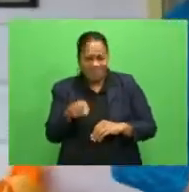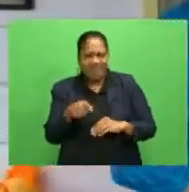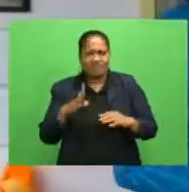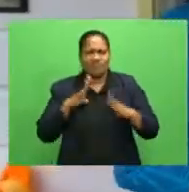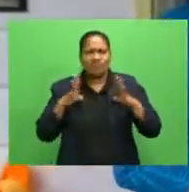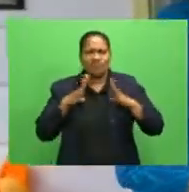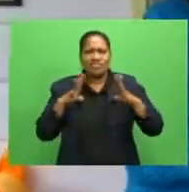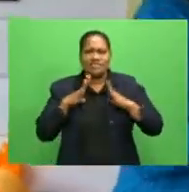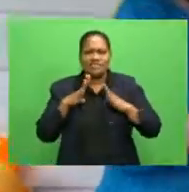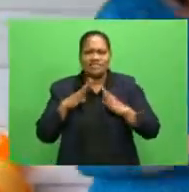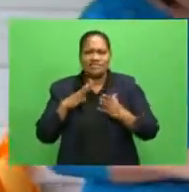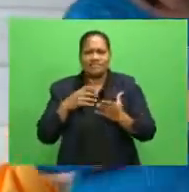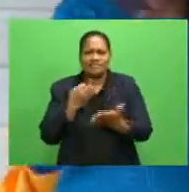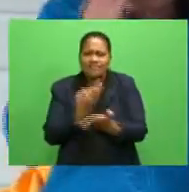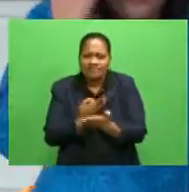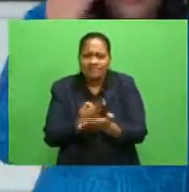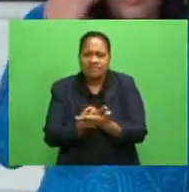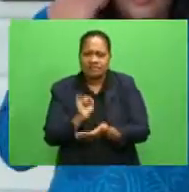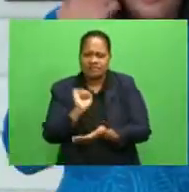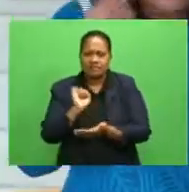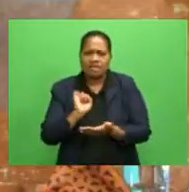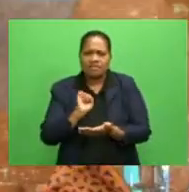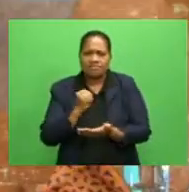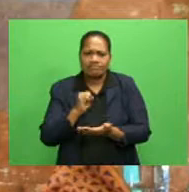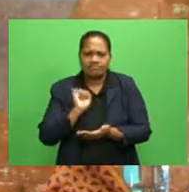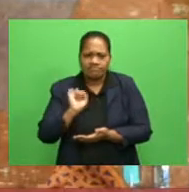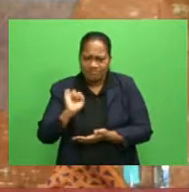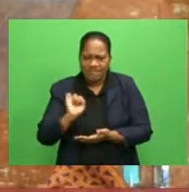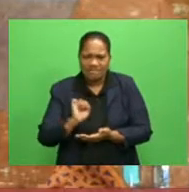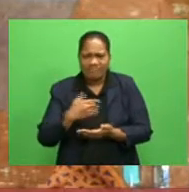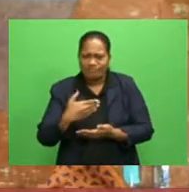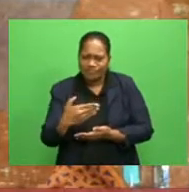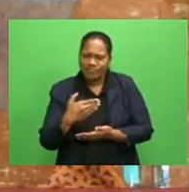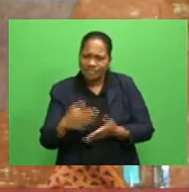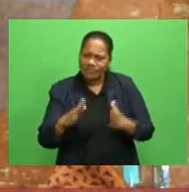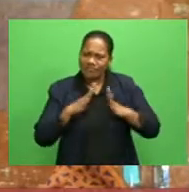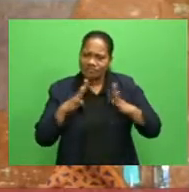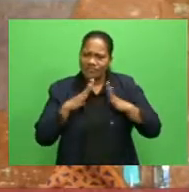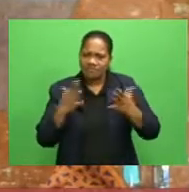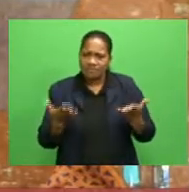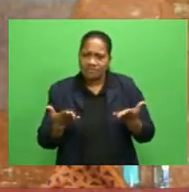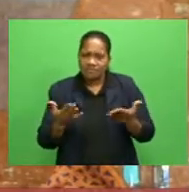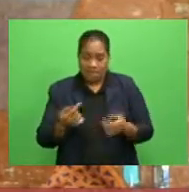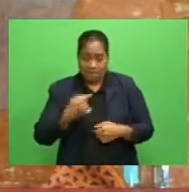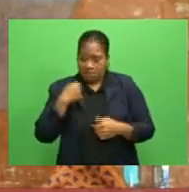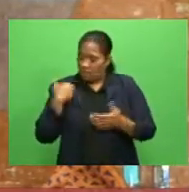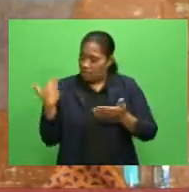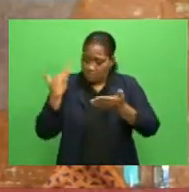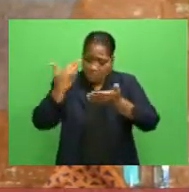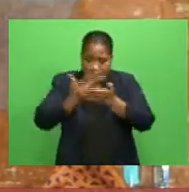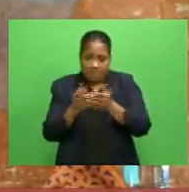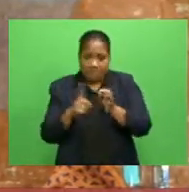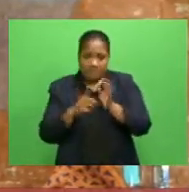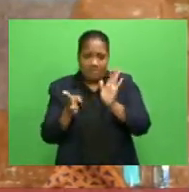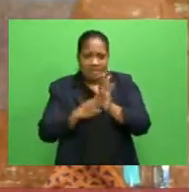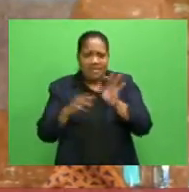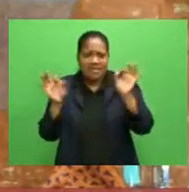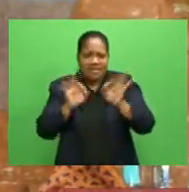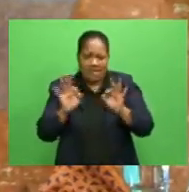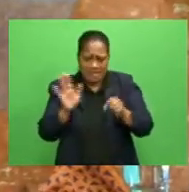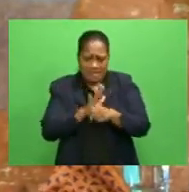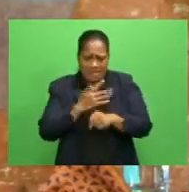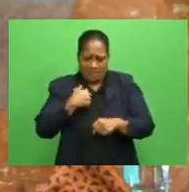free textbooks. Throughout my service as Prime Minister, nothing has made me prouder than the progress we've made